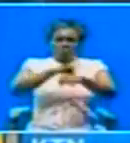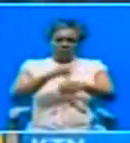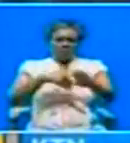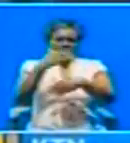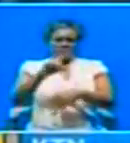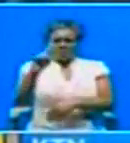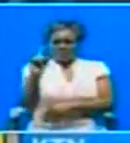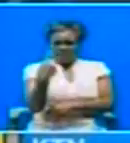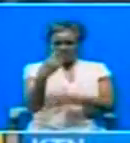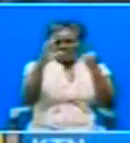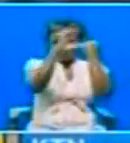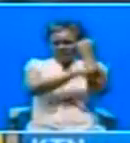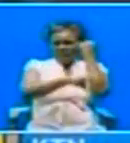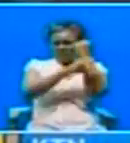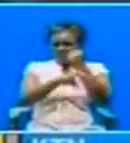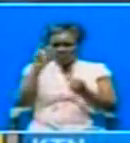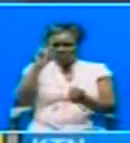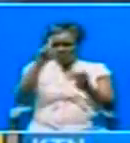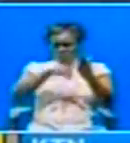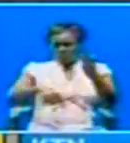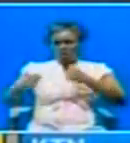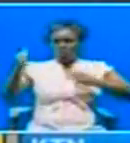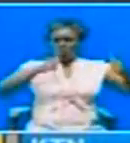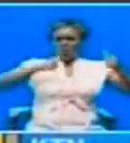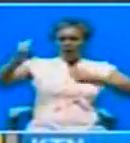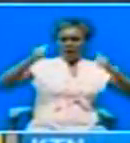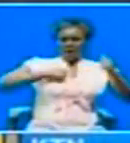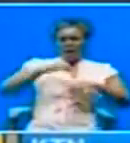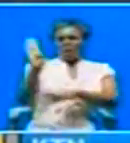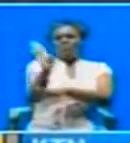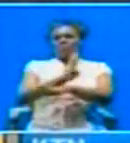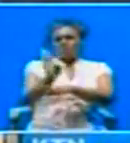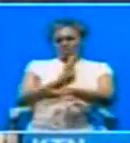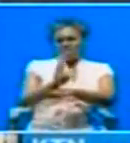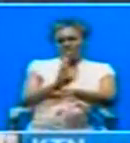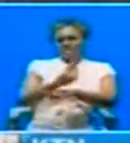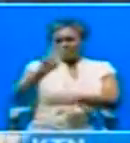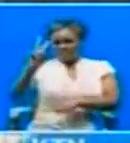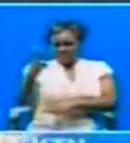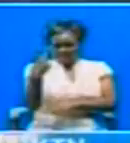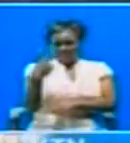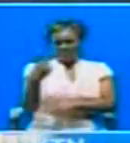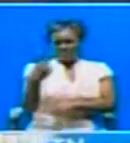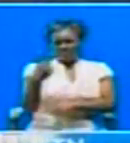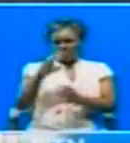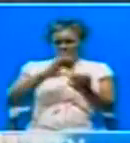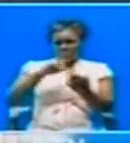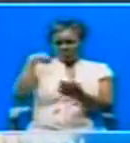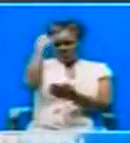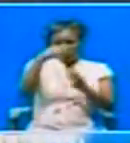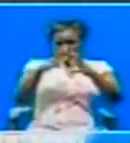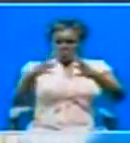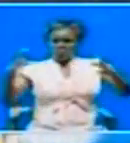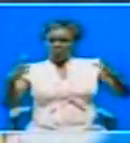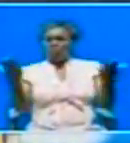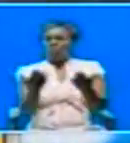So the first countries we are looking at are Rwanda and Burundi. The second phase of the expansion